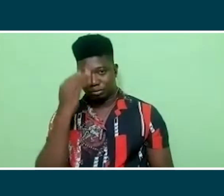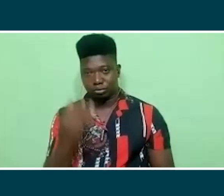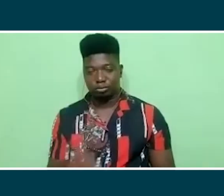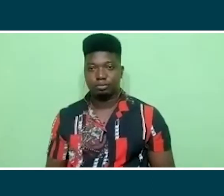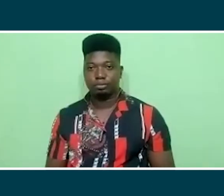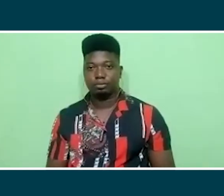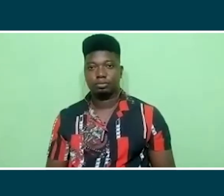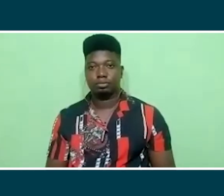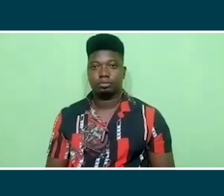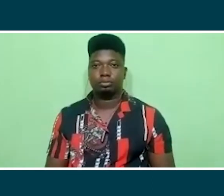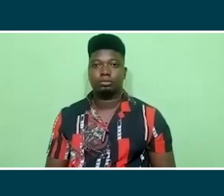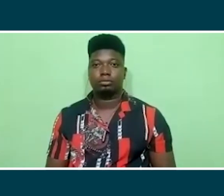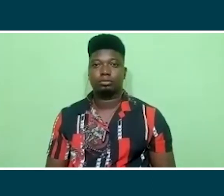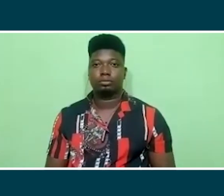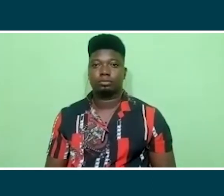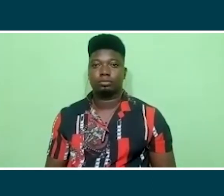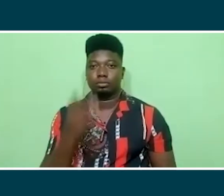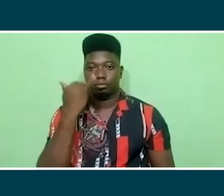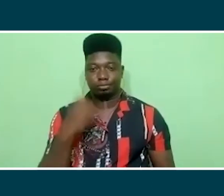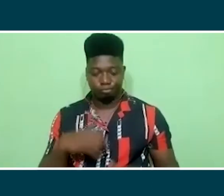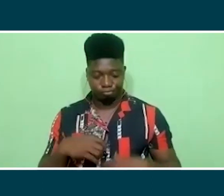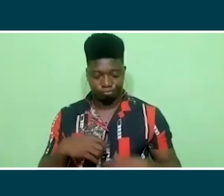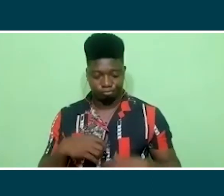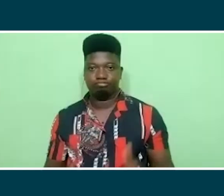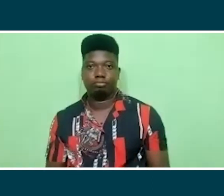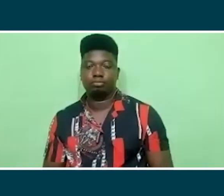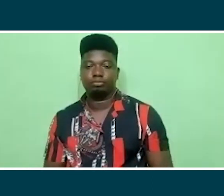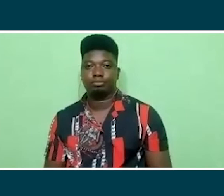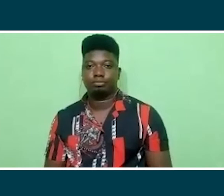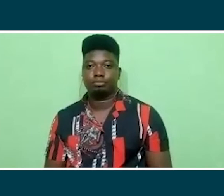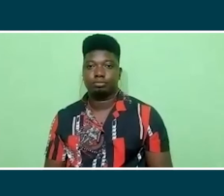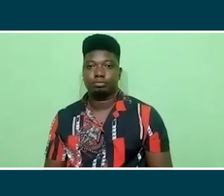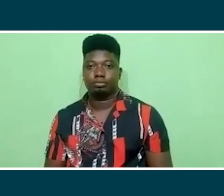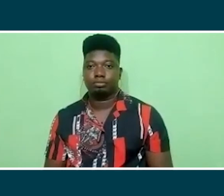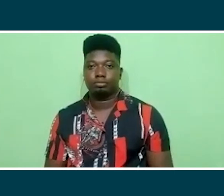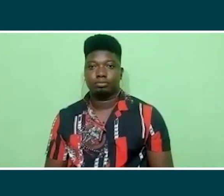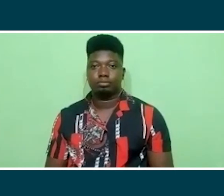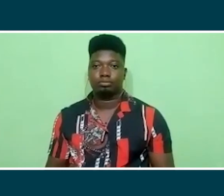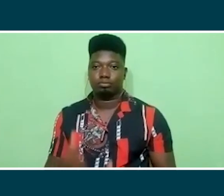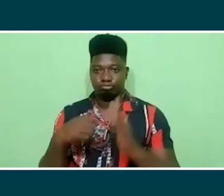is this being denied to you under the banner of manning up?